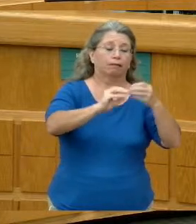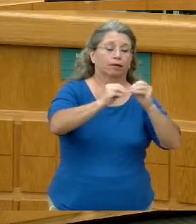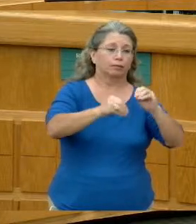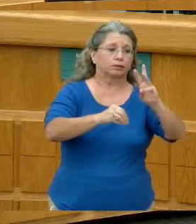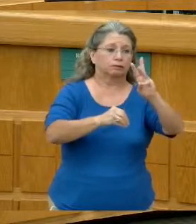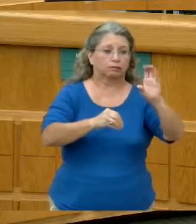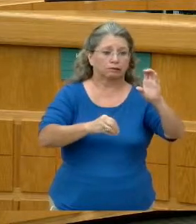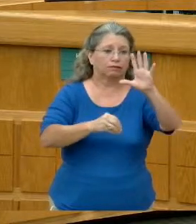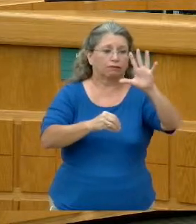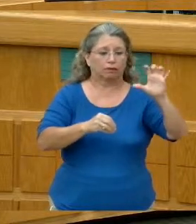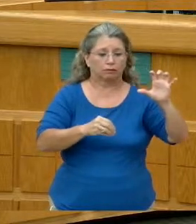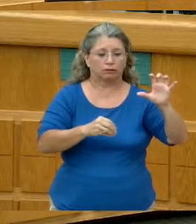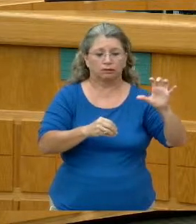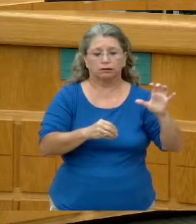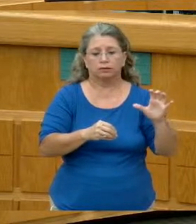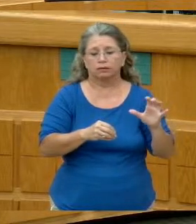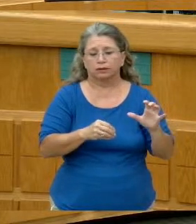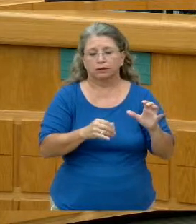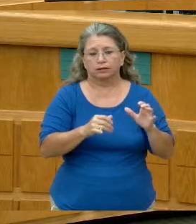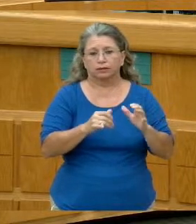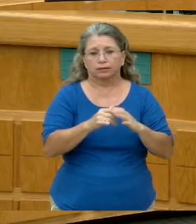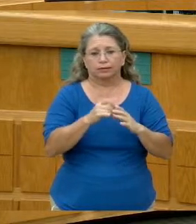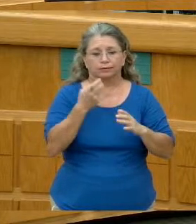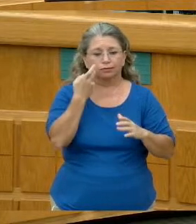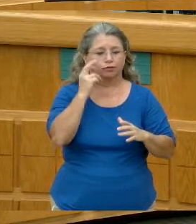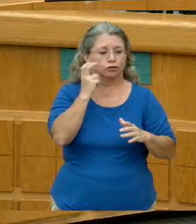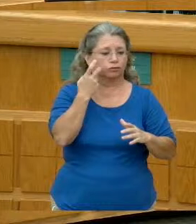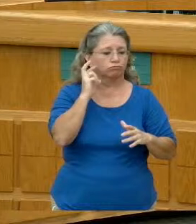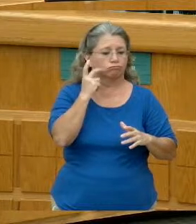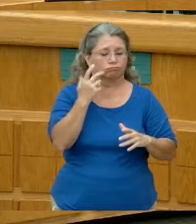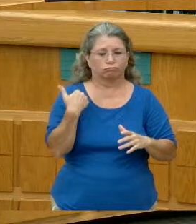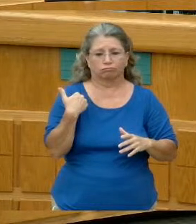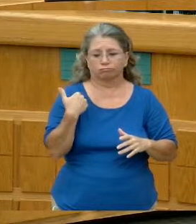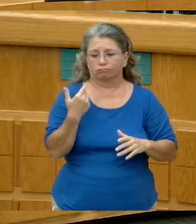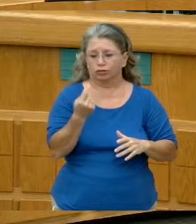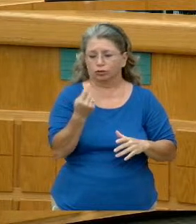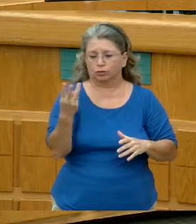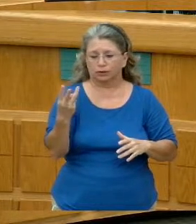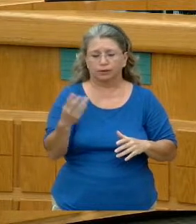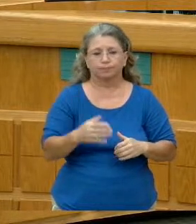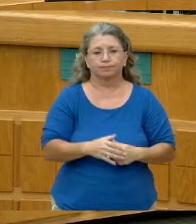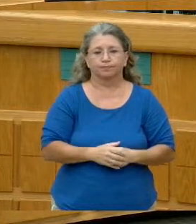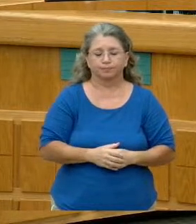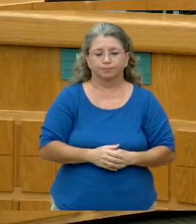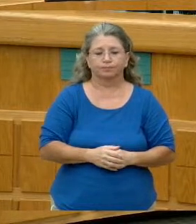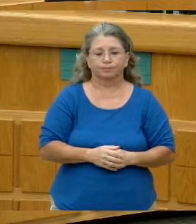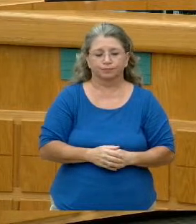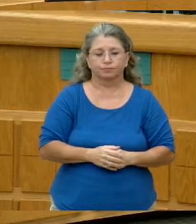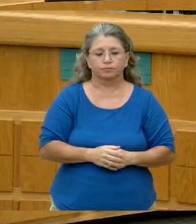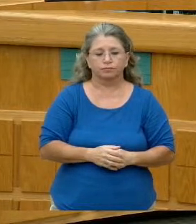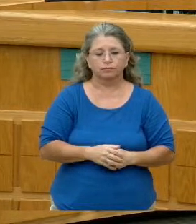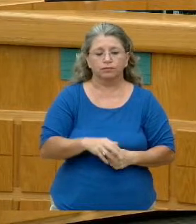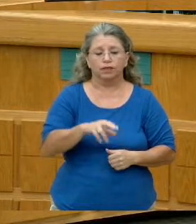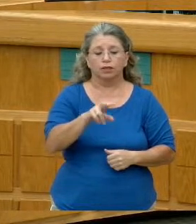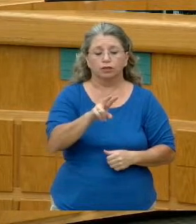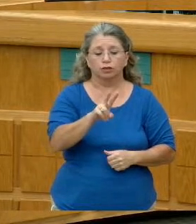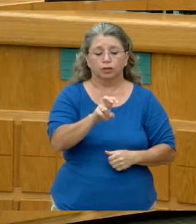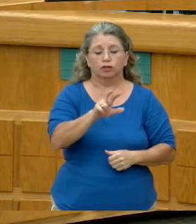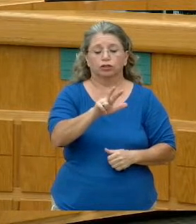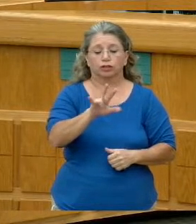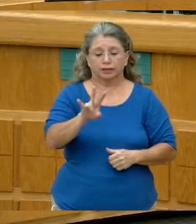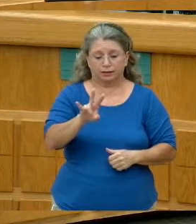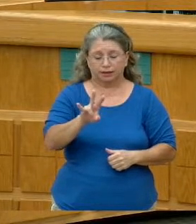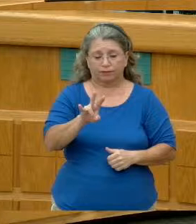500 that we saw just a couple of days ago on Tuesday and Wednesday, respectively. The 237 is less than